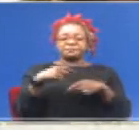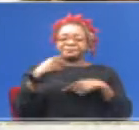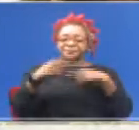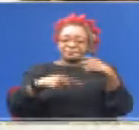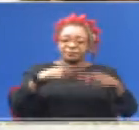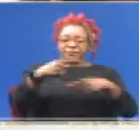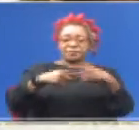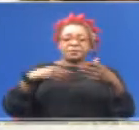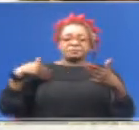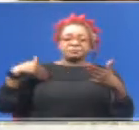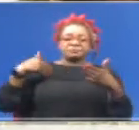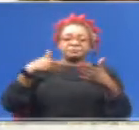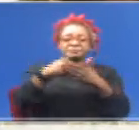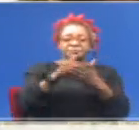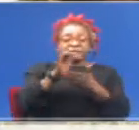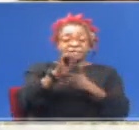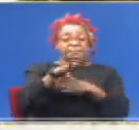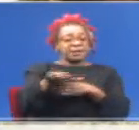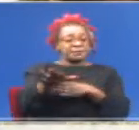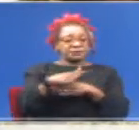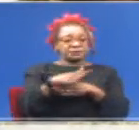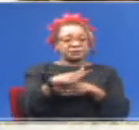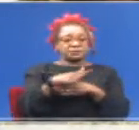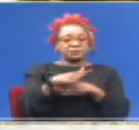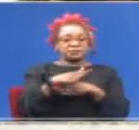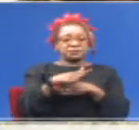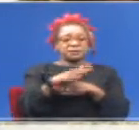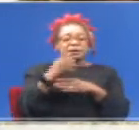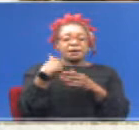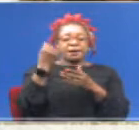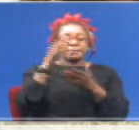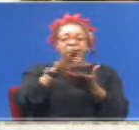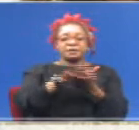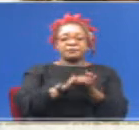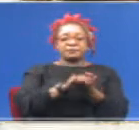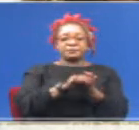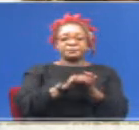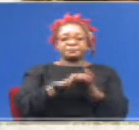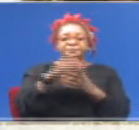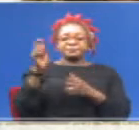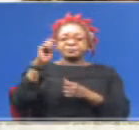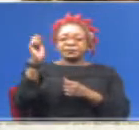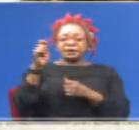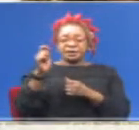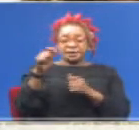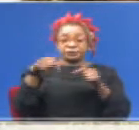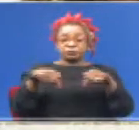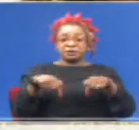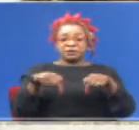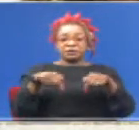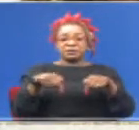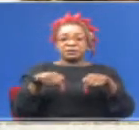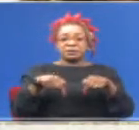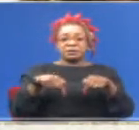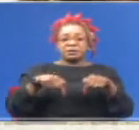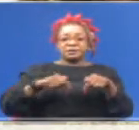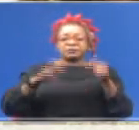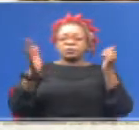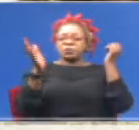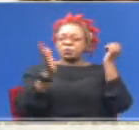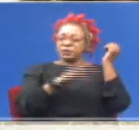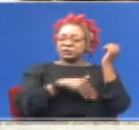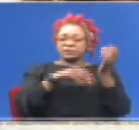the rest of the life of that parliament. I believe that Kenya is today facing its worst